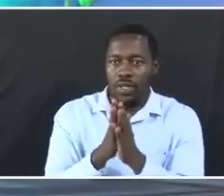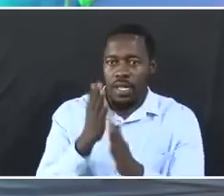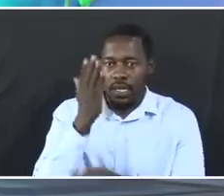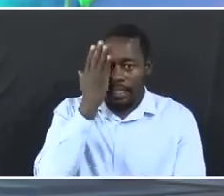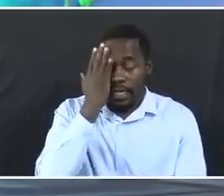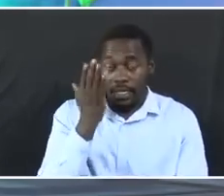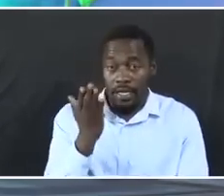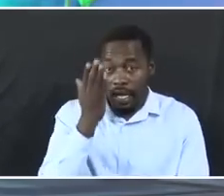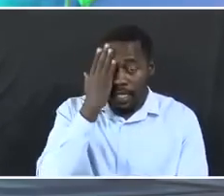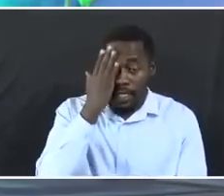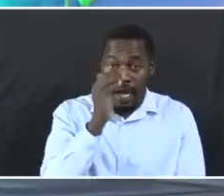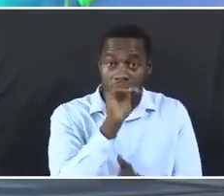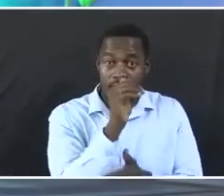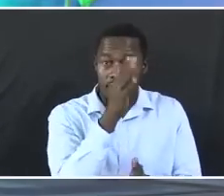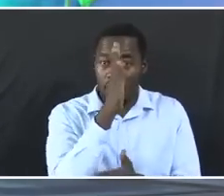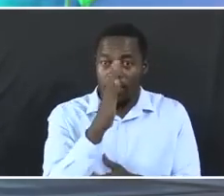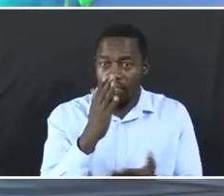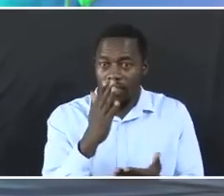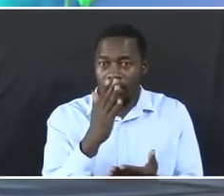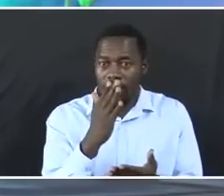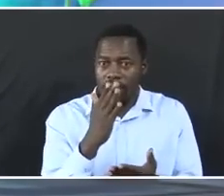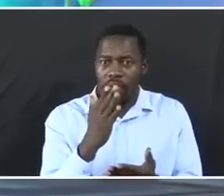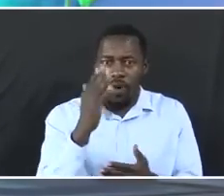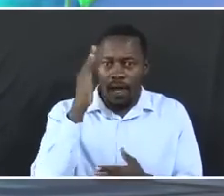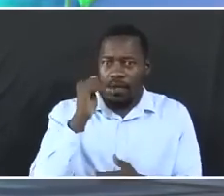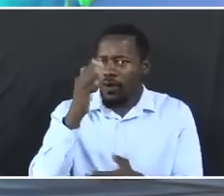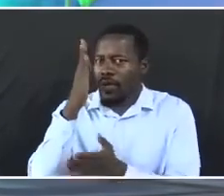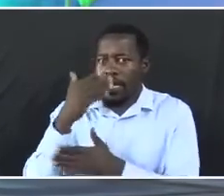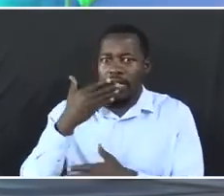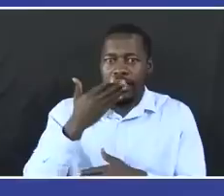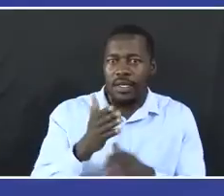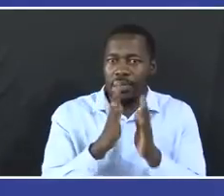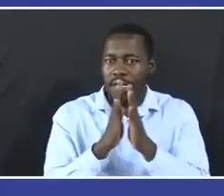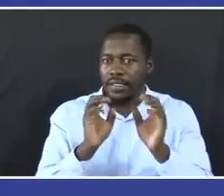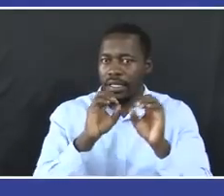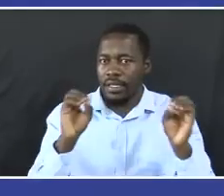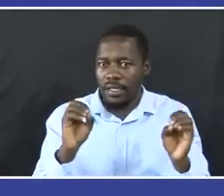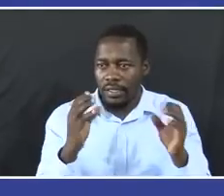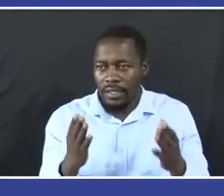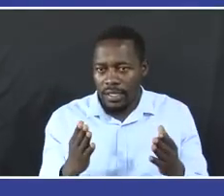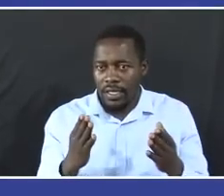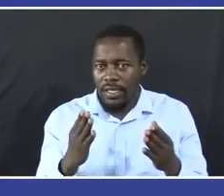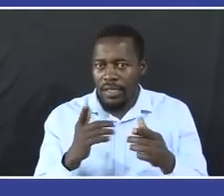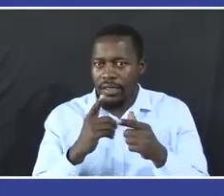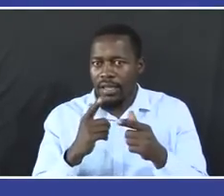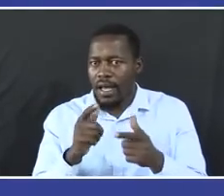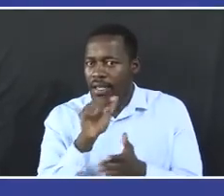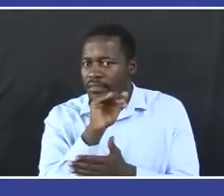to find out why God is not answering their prayers. Say, yet you say, for what reason?